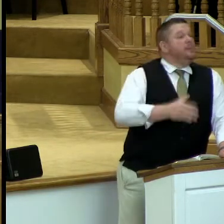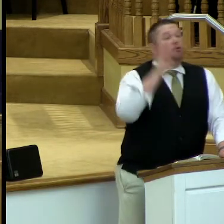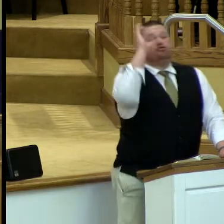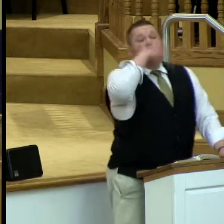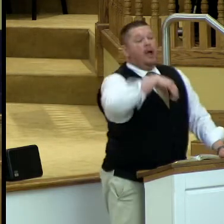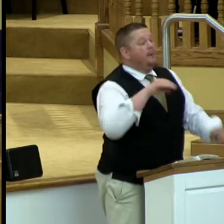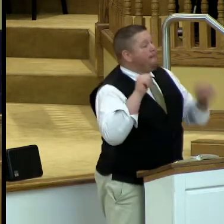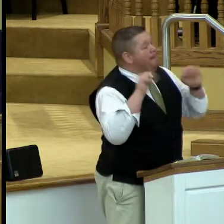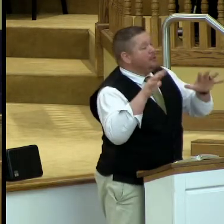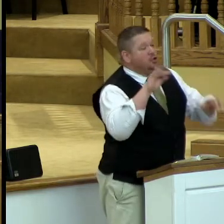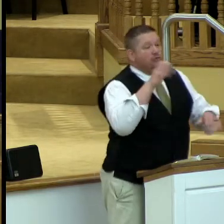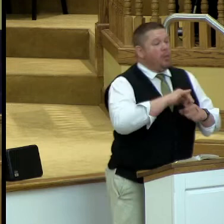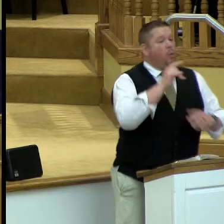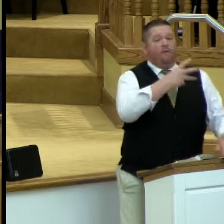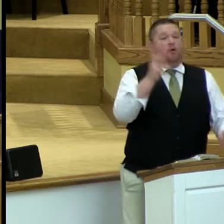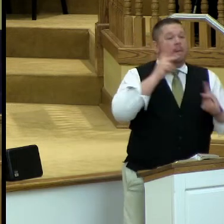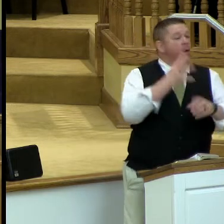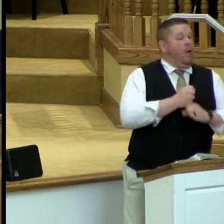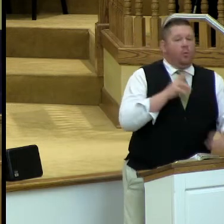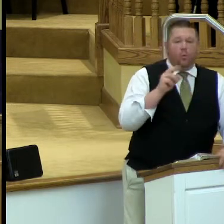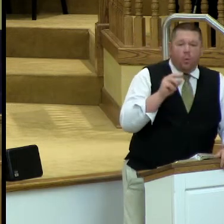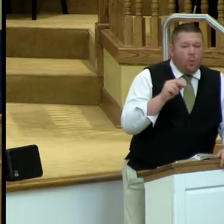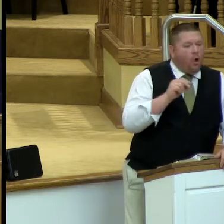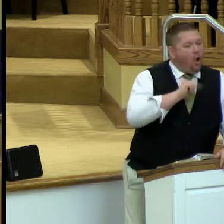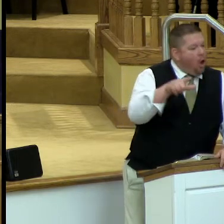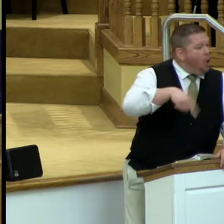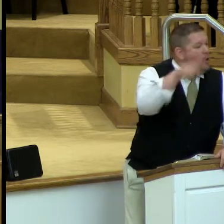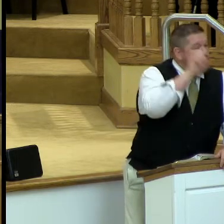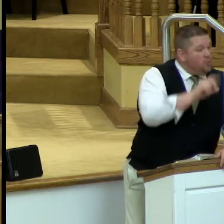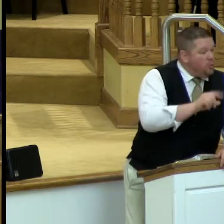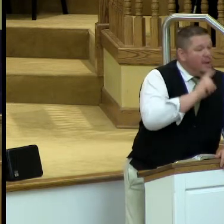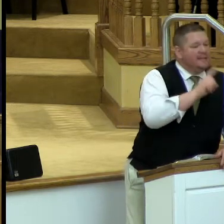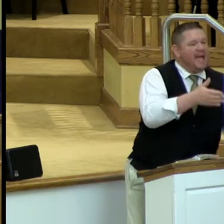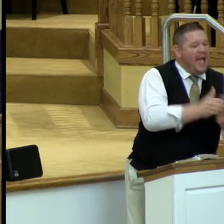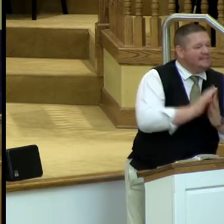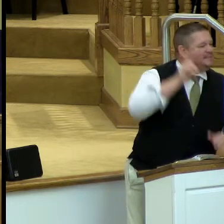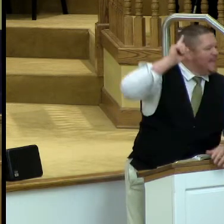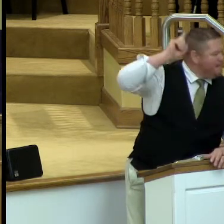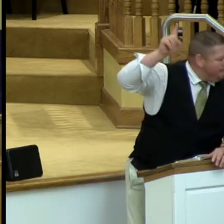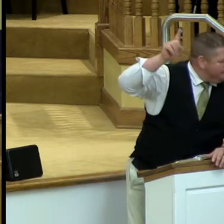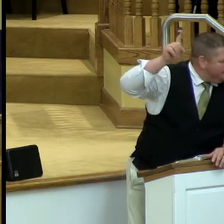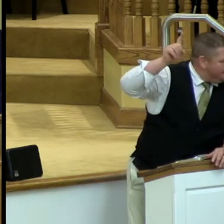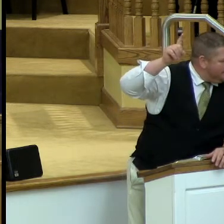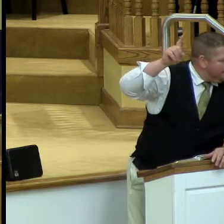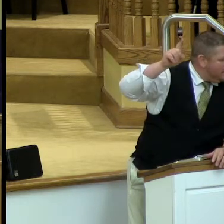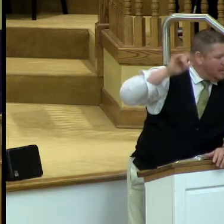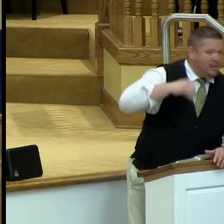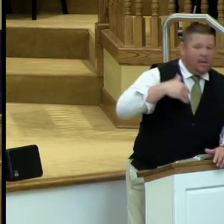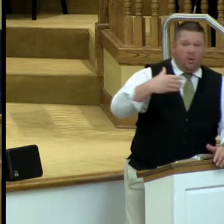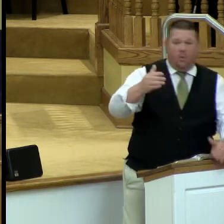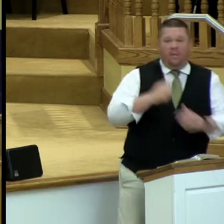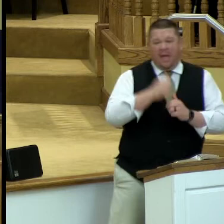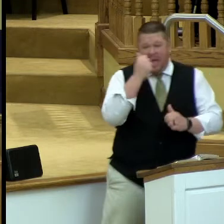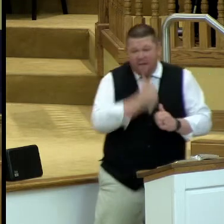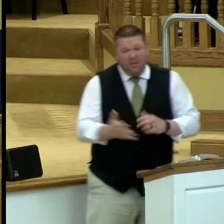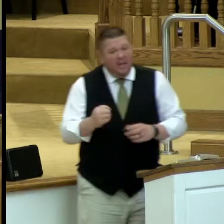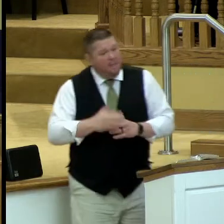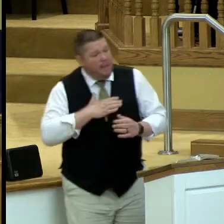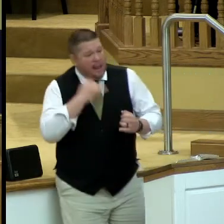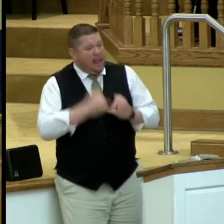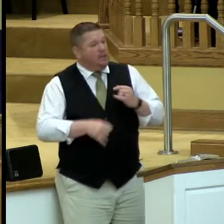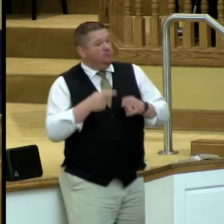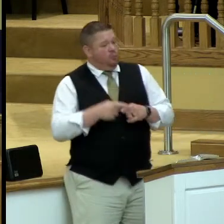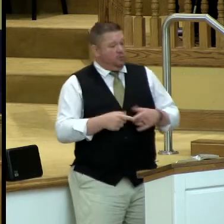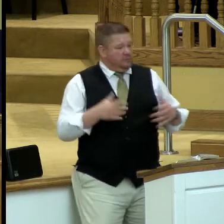weird magic trick that only a few people get. All you have to do is ask him. That goes along with everything in my